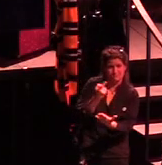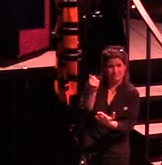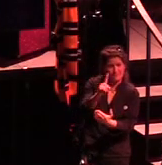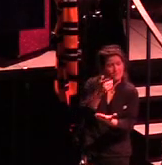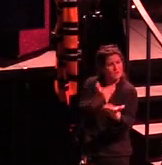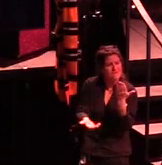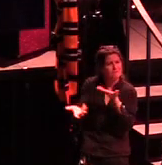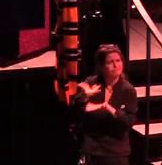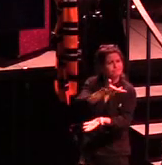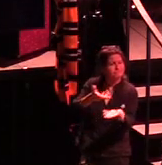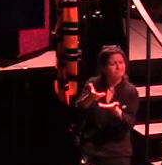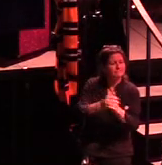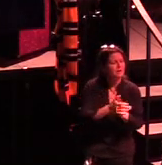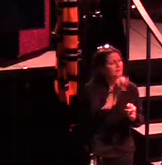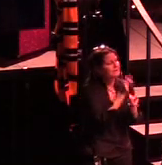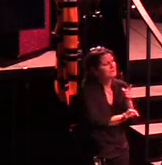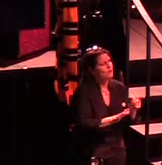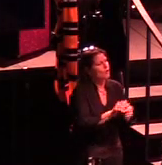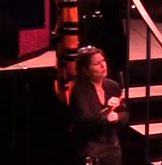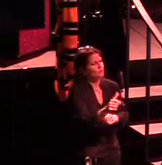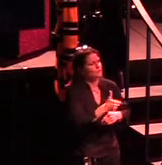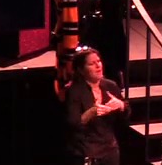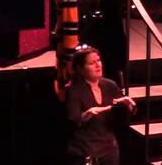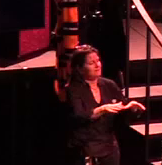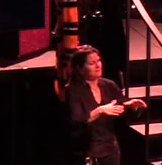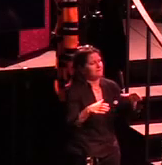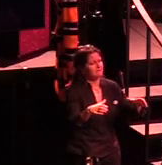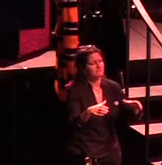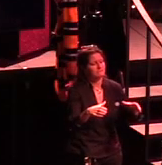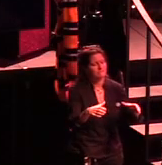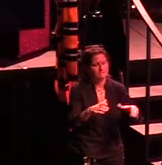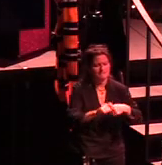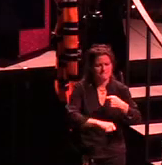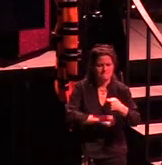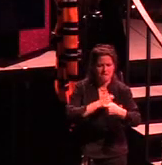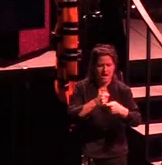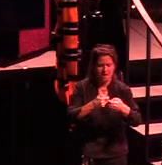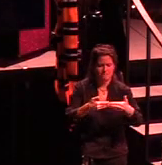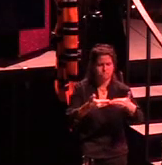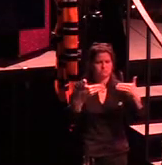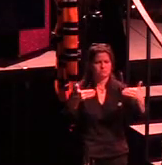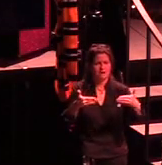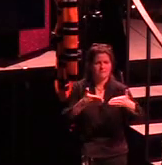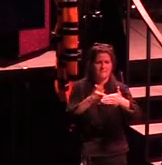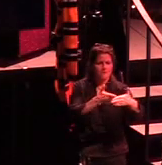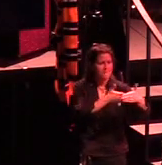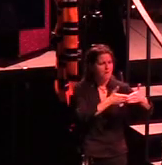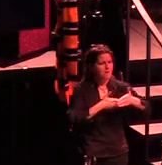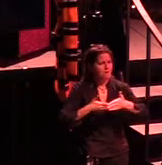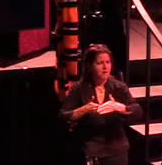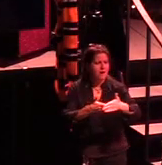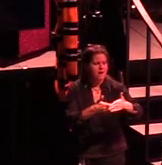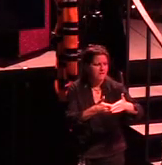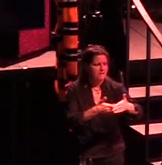rules particularly in our cultural spaces formed a whole wall of barriers biscuit that at times